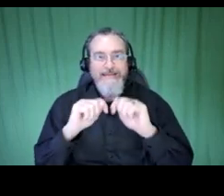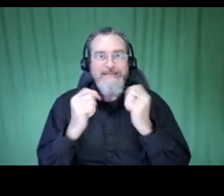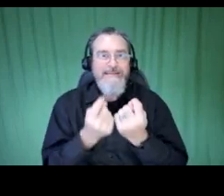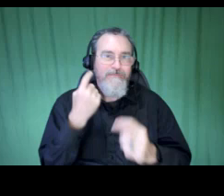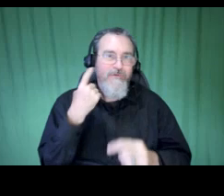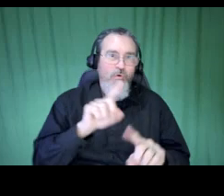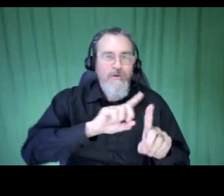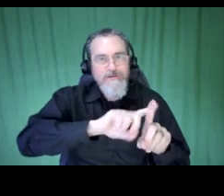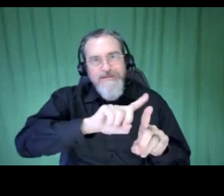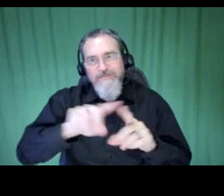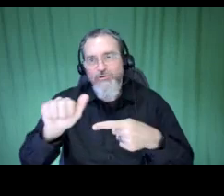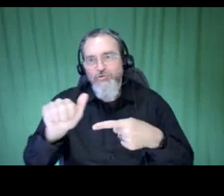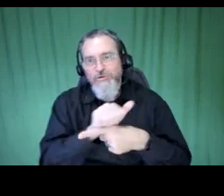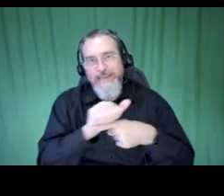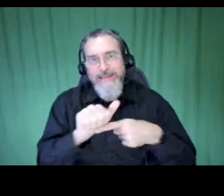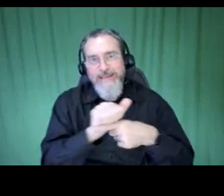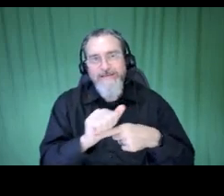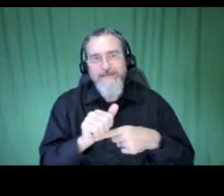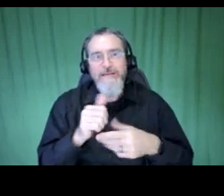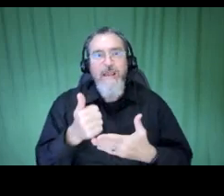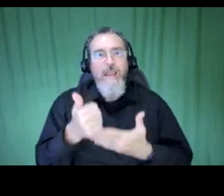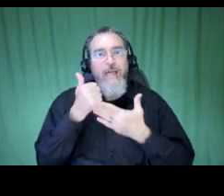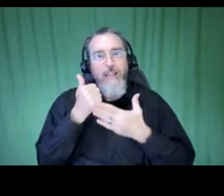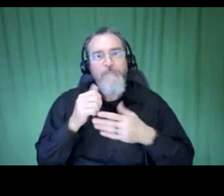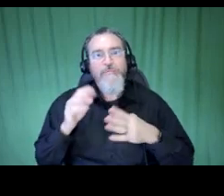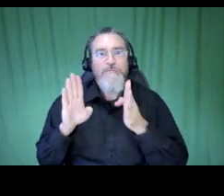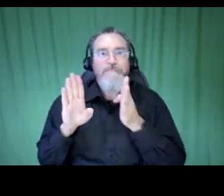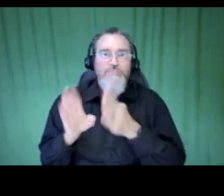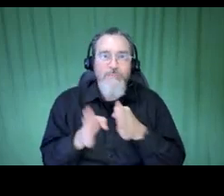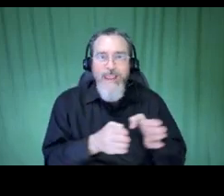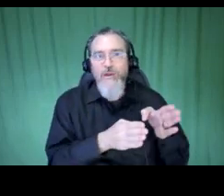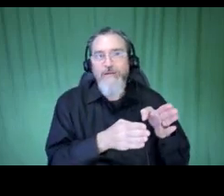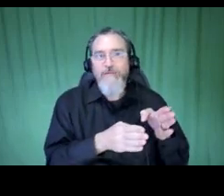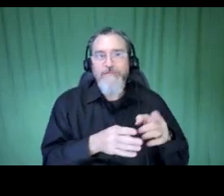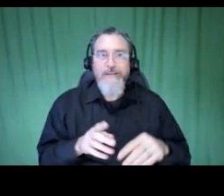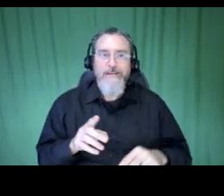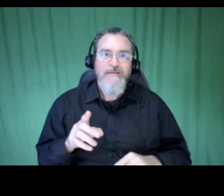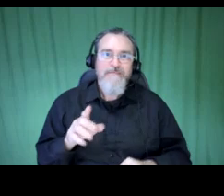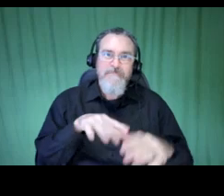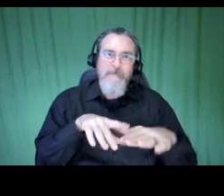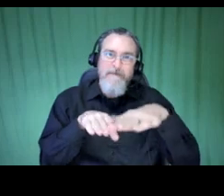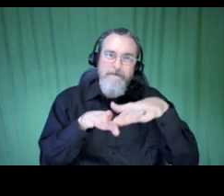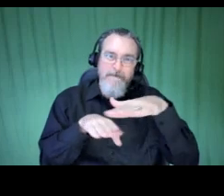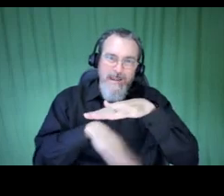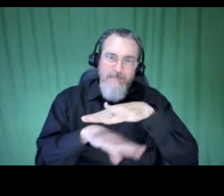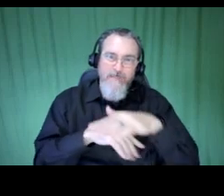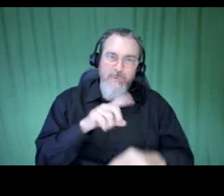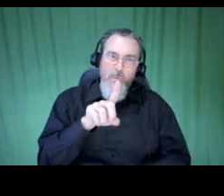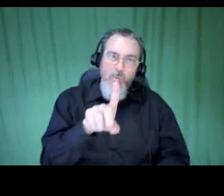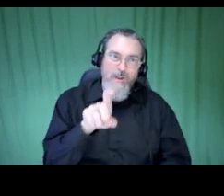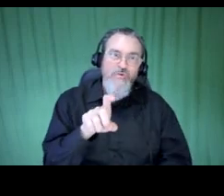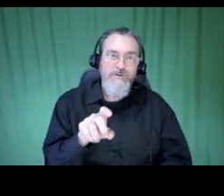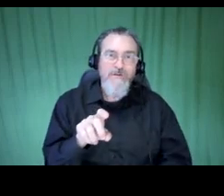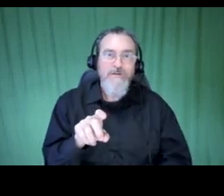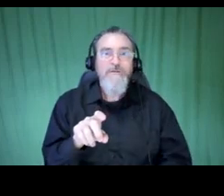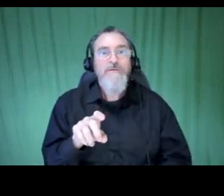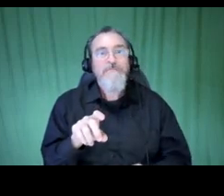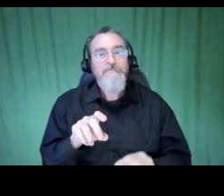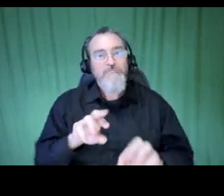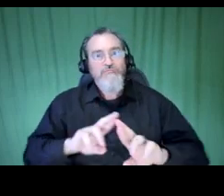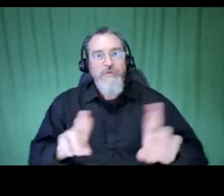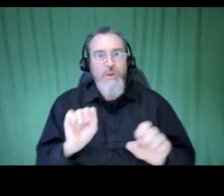different levels to actually prepare at least 100 climate-ready workers to suffice the needs